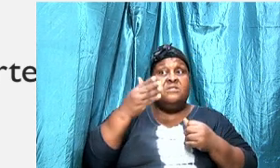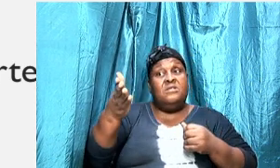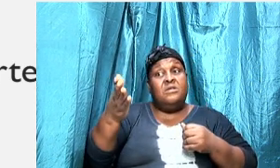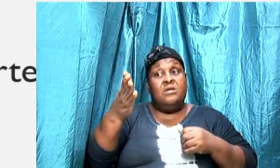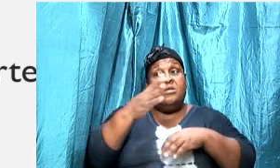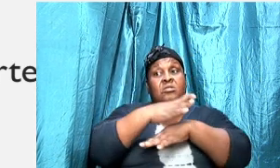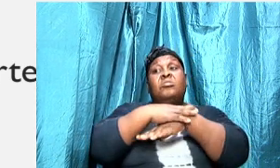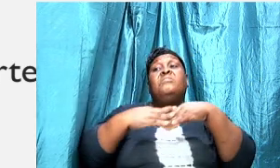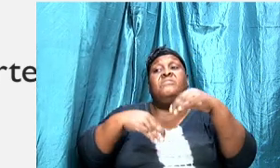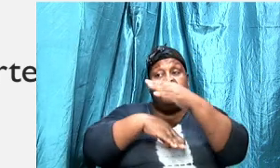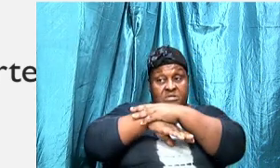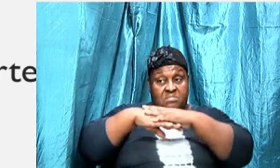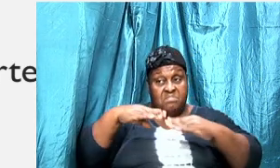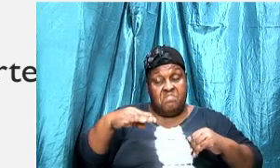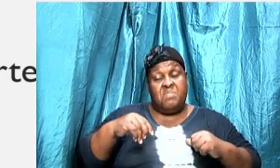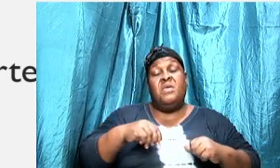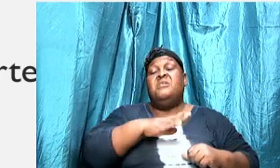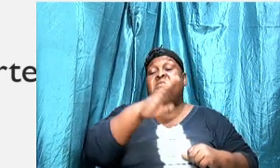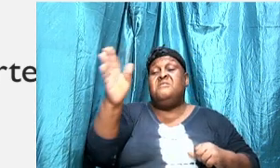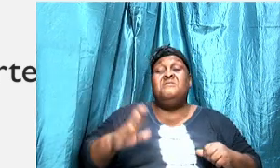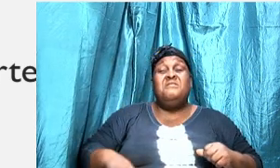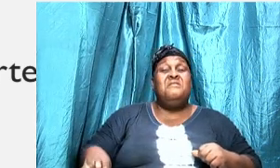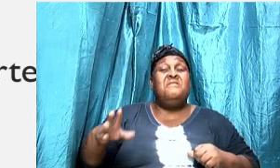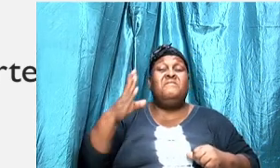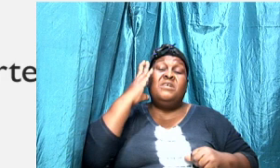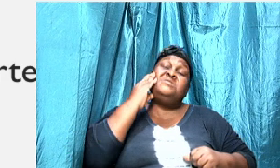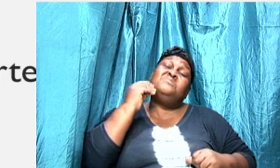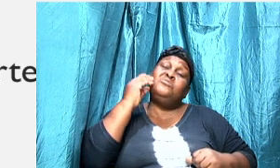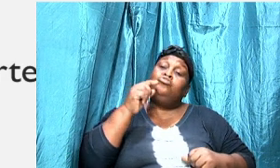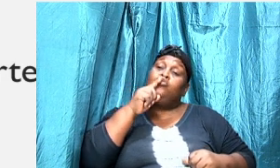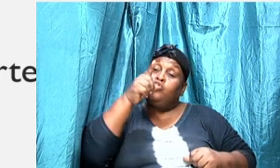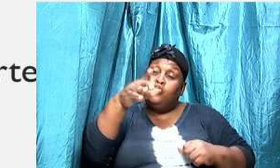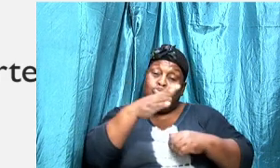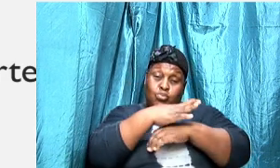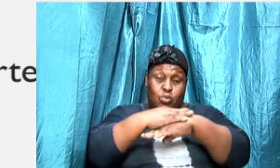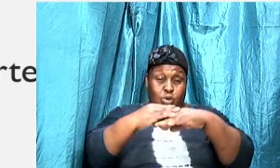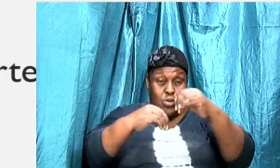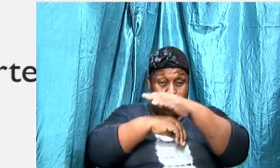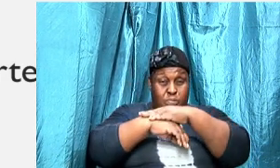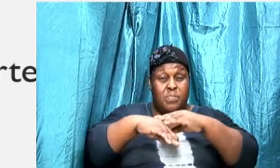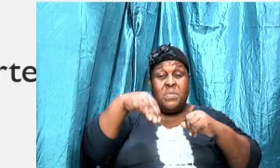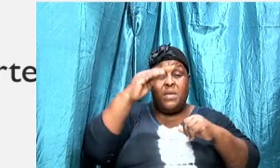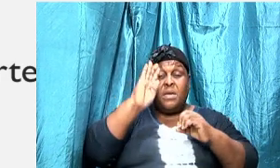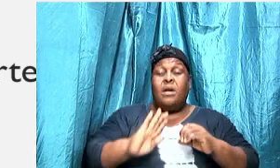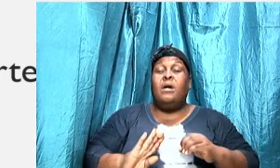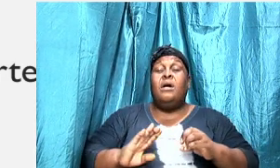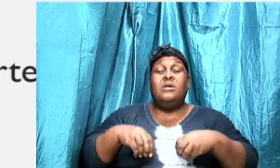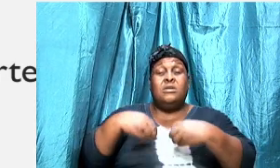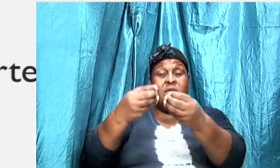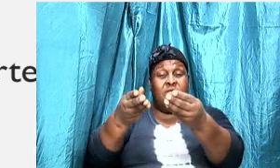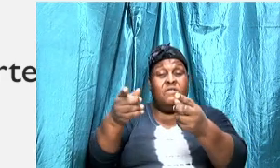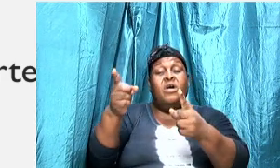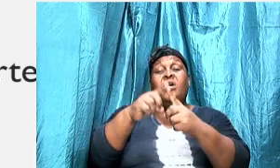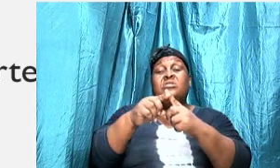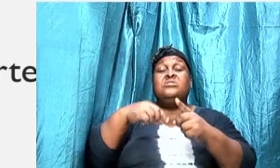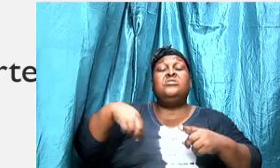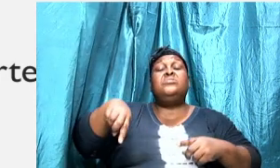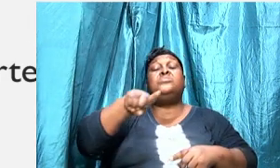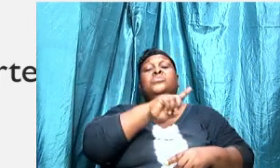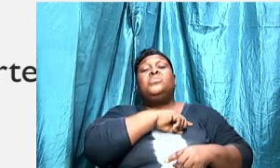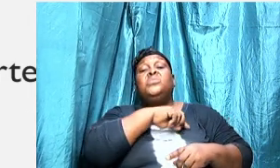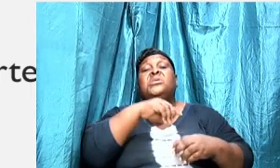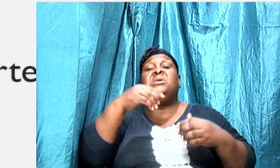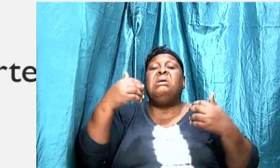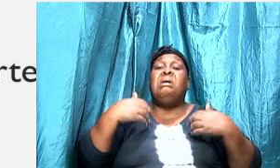will never experience the true comfort that God gives until we